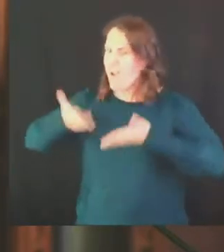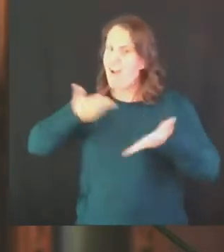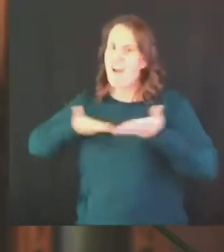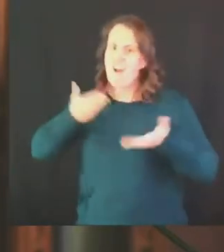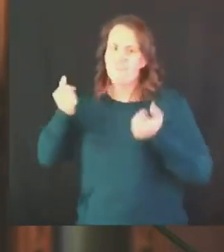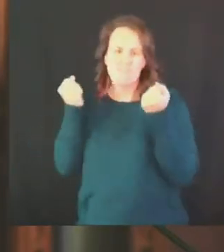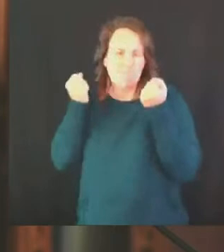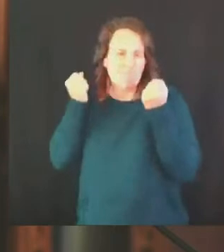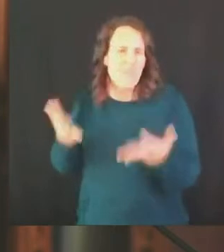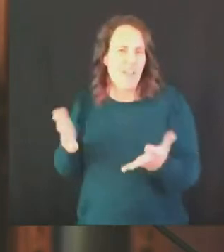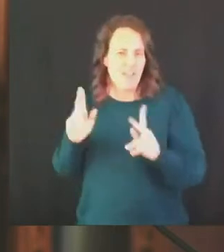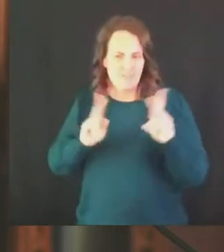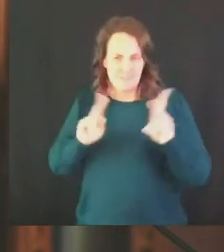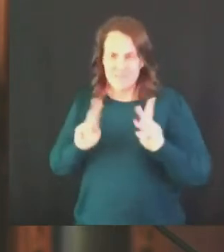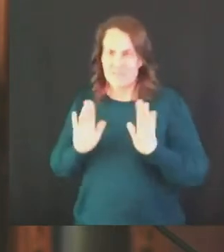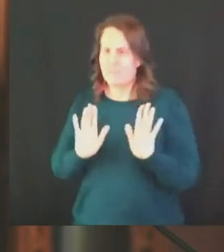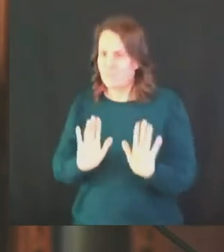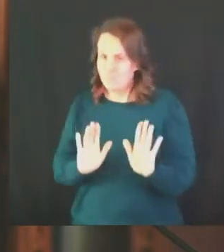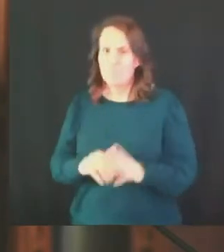who due to sort of the